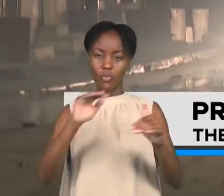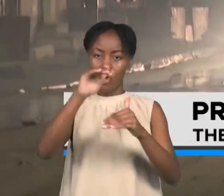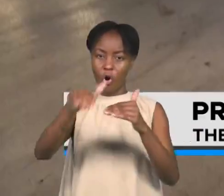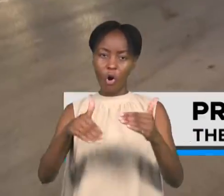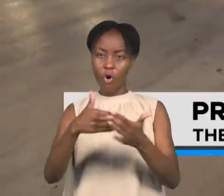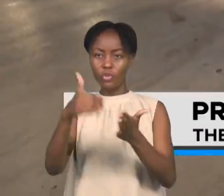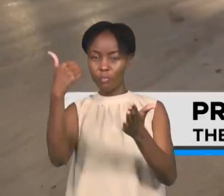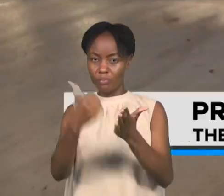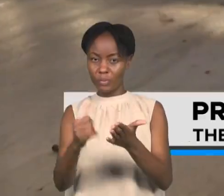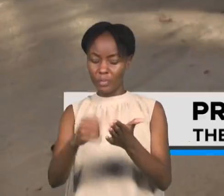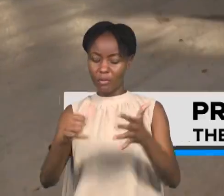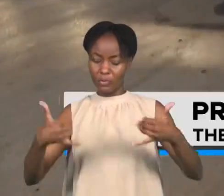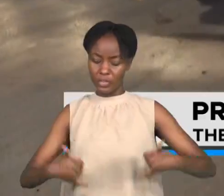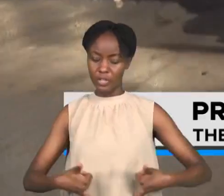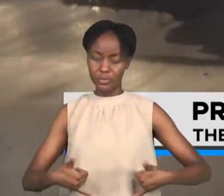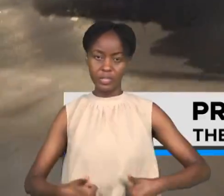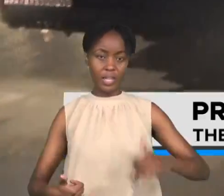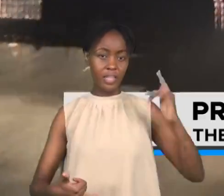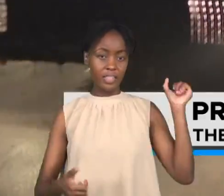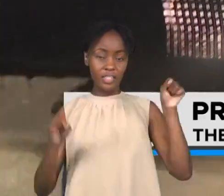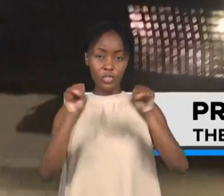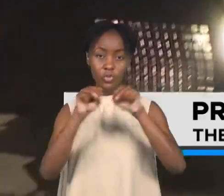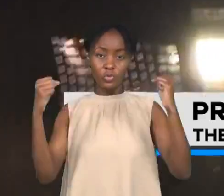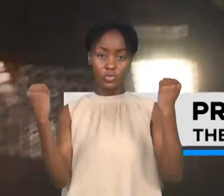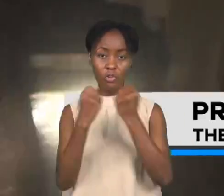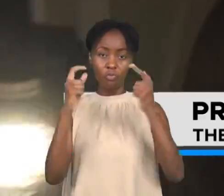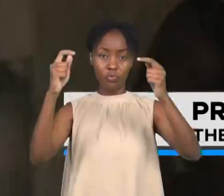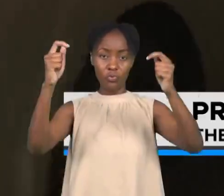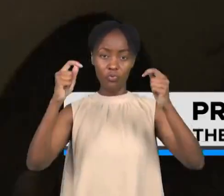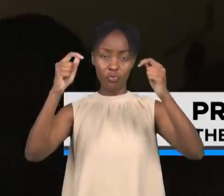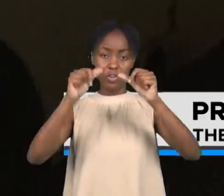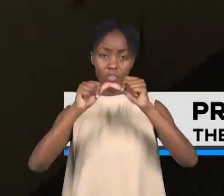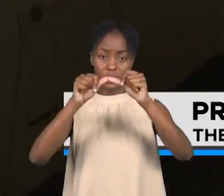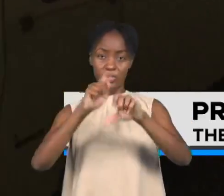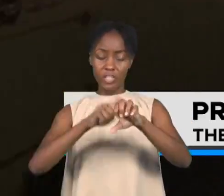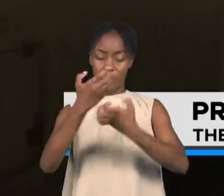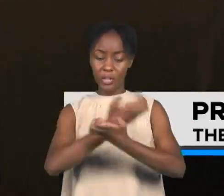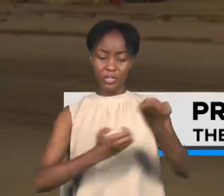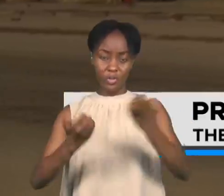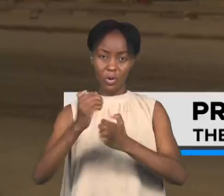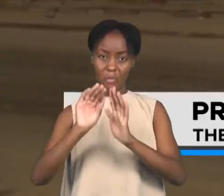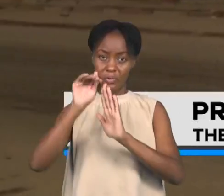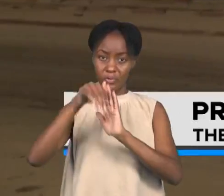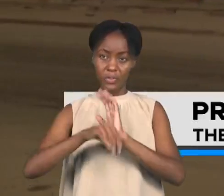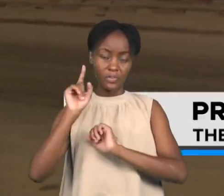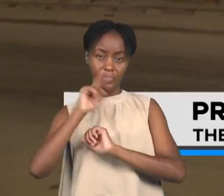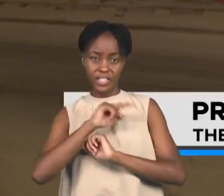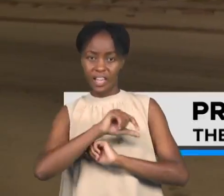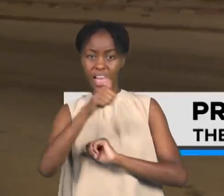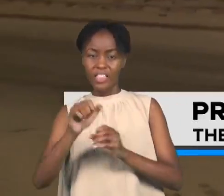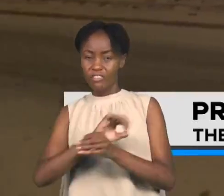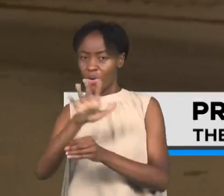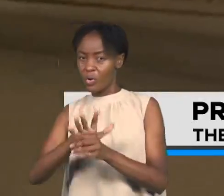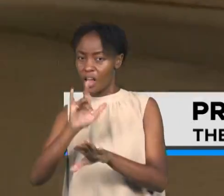the anger. The social unrest comes at a time of economic crisis worsened by the impact of COVID-19 pandemic that